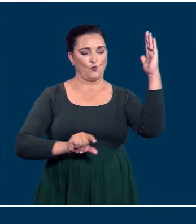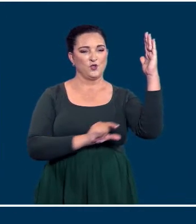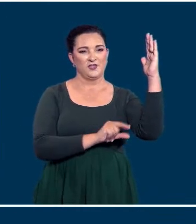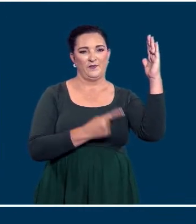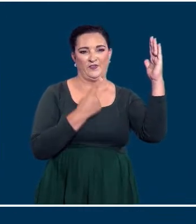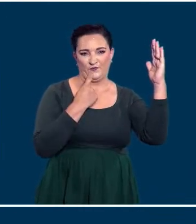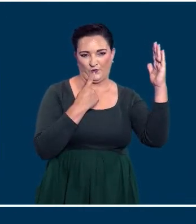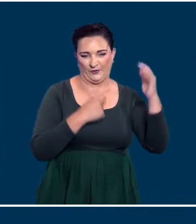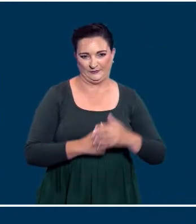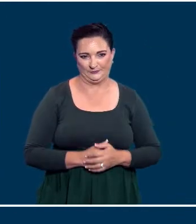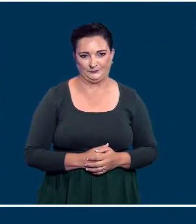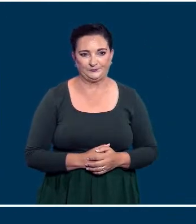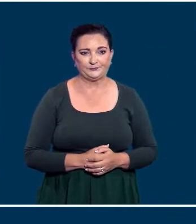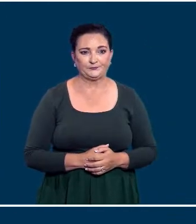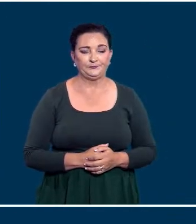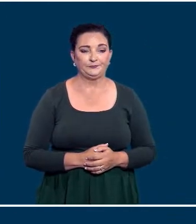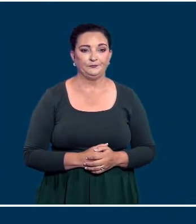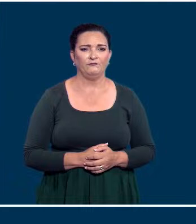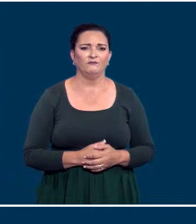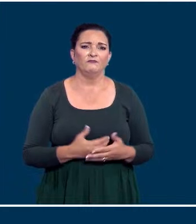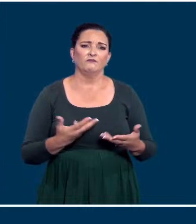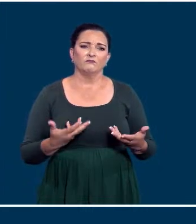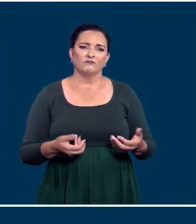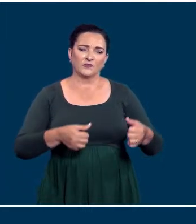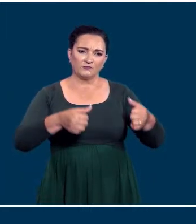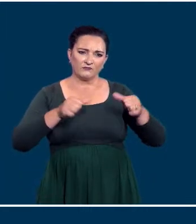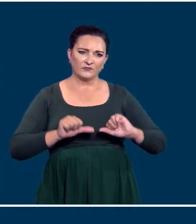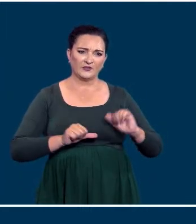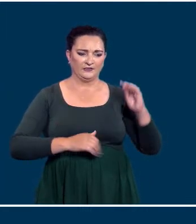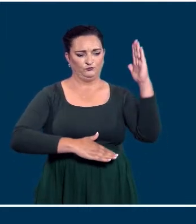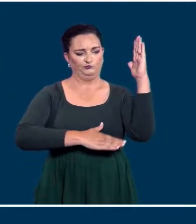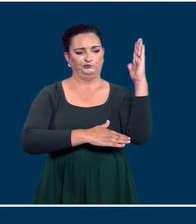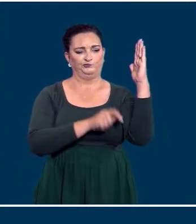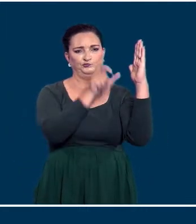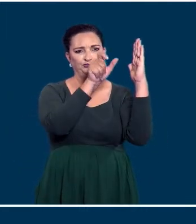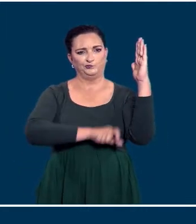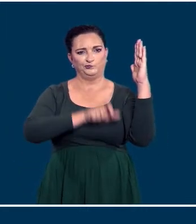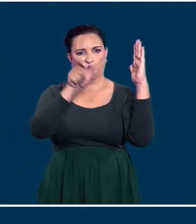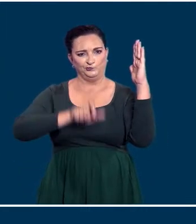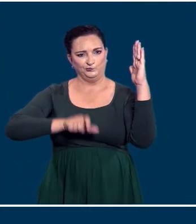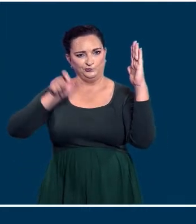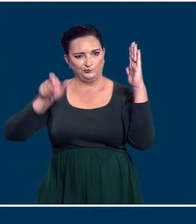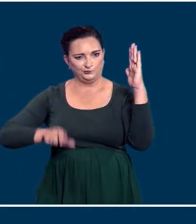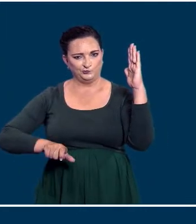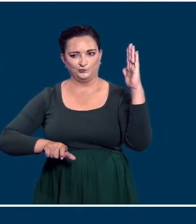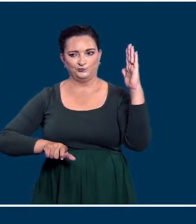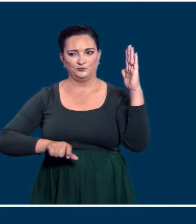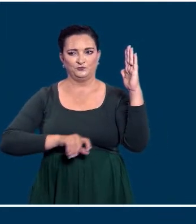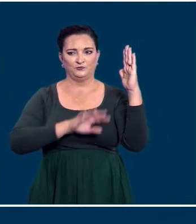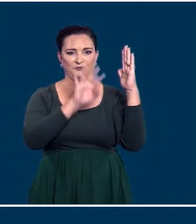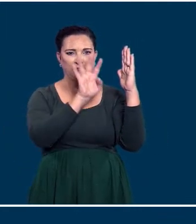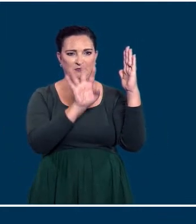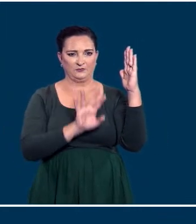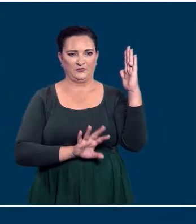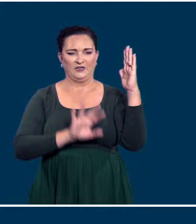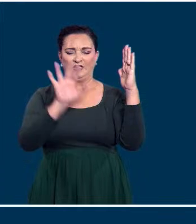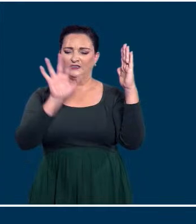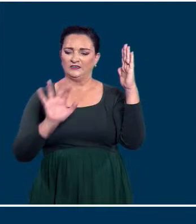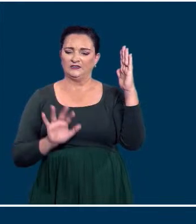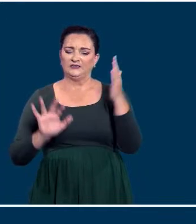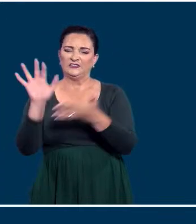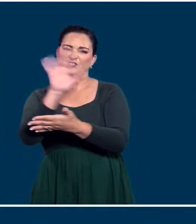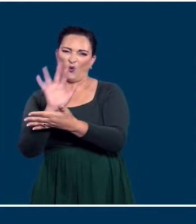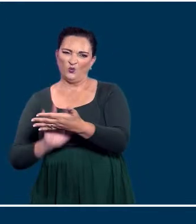So I wanted to talk a little bit about the scenarios that we've done recently. We've actually done scenarios for quite a